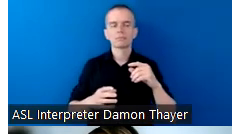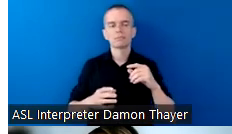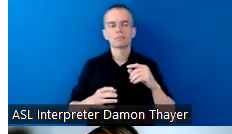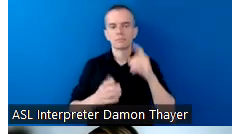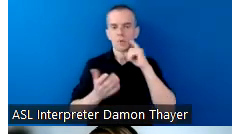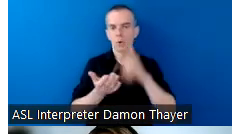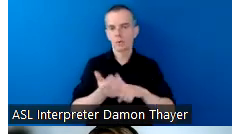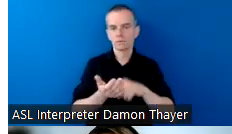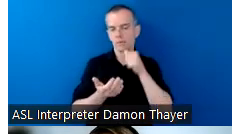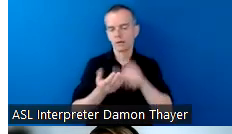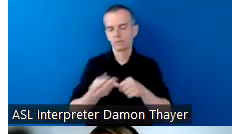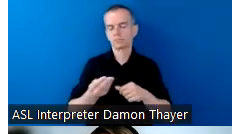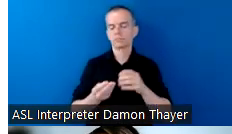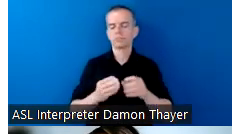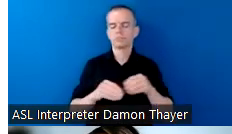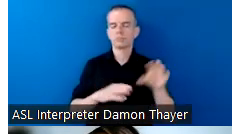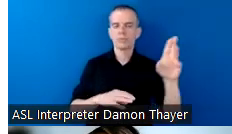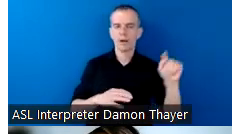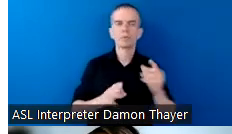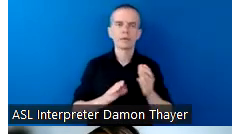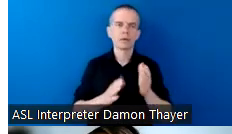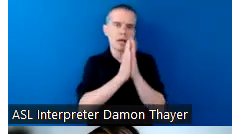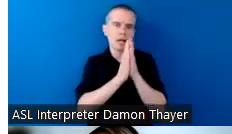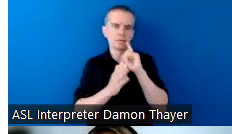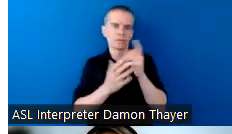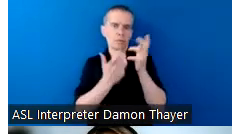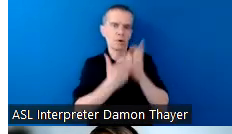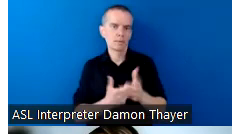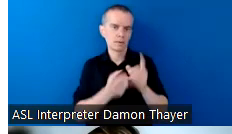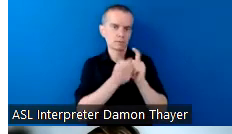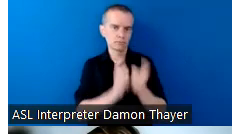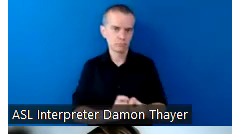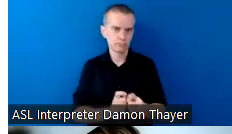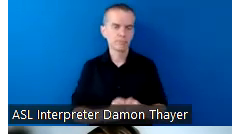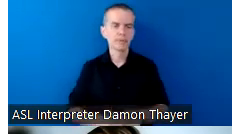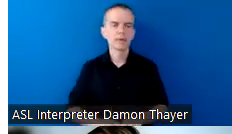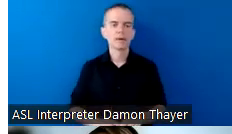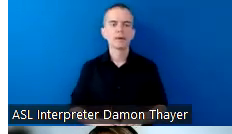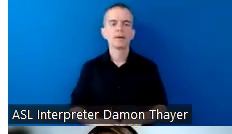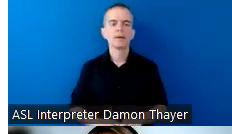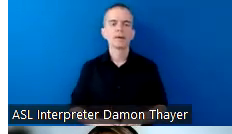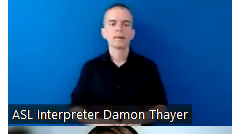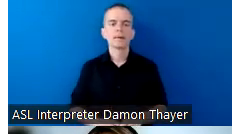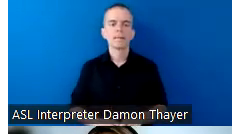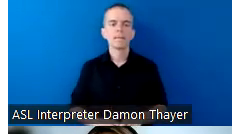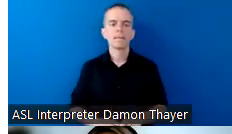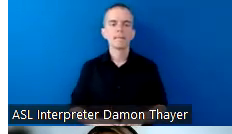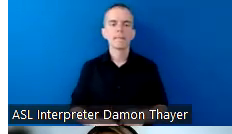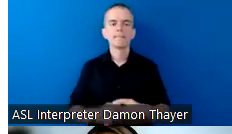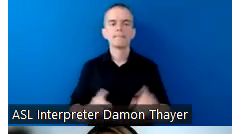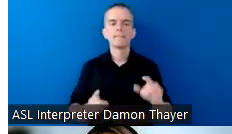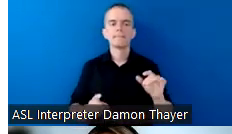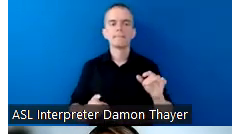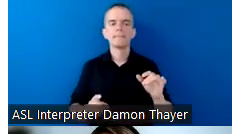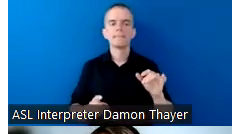the reasonable accommodation or modification request would have to remedy the lease violation. So somebody could not write